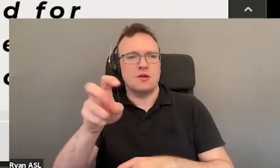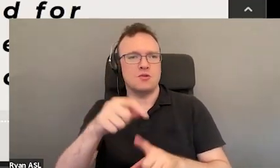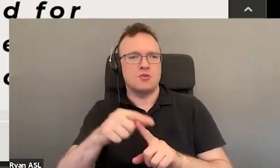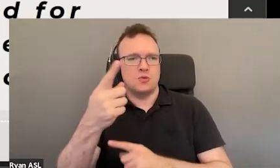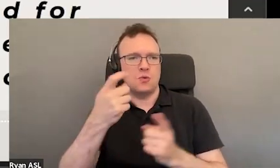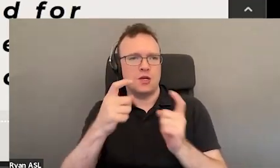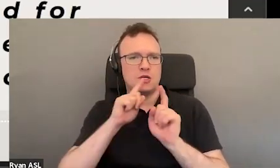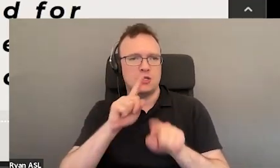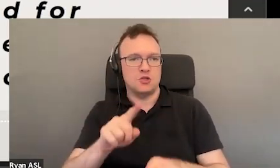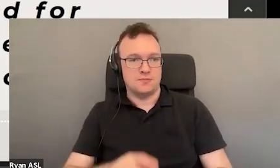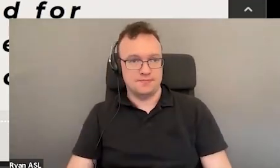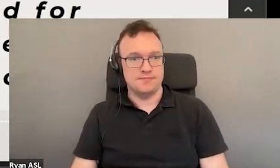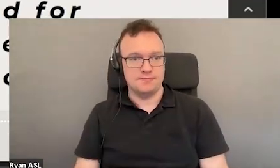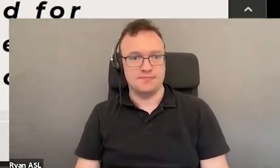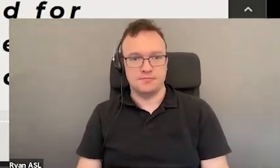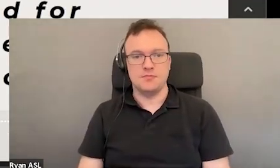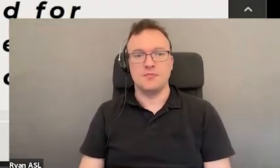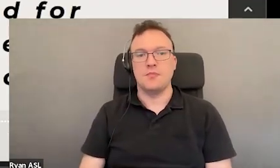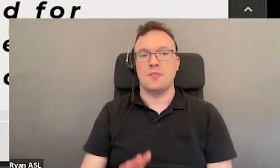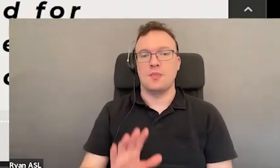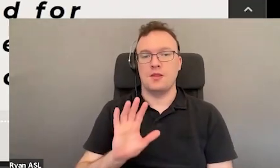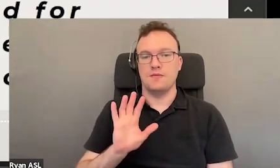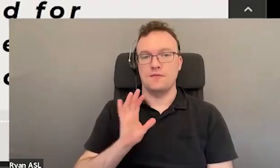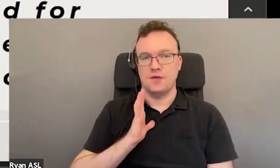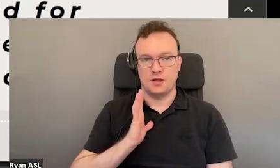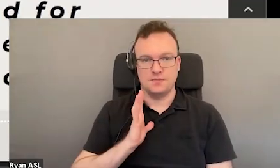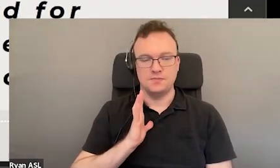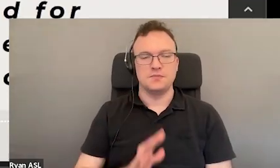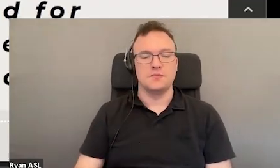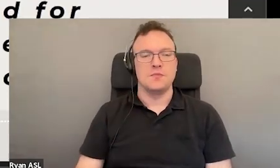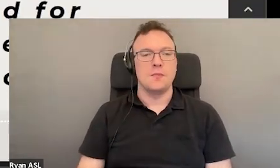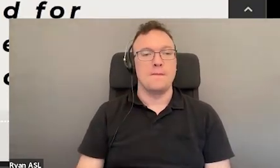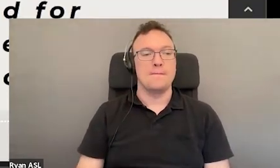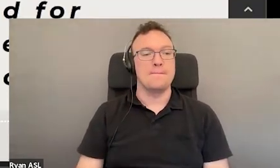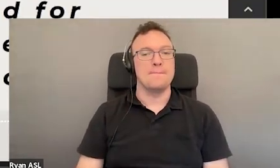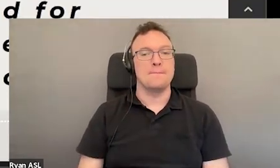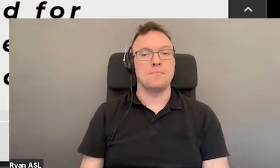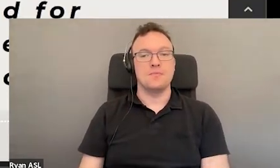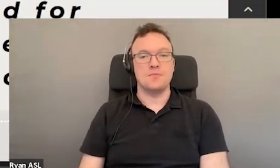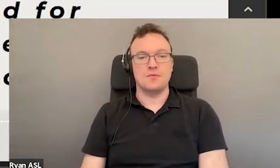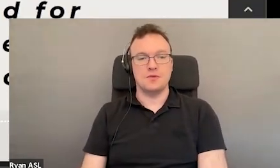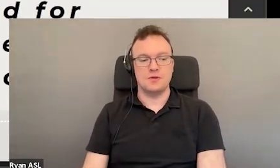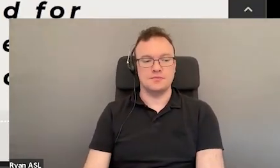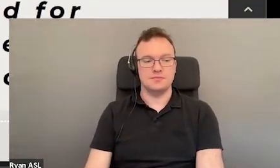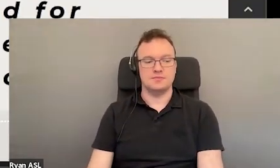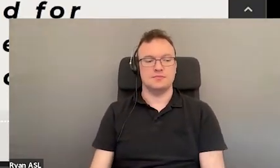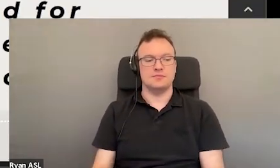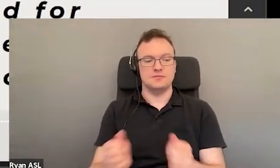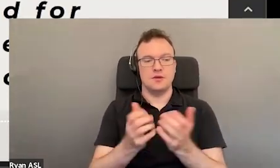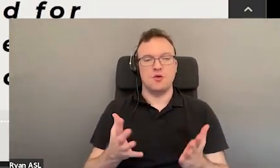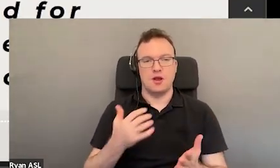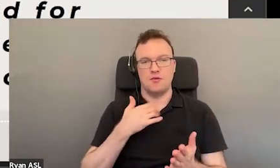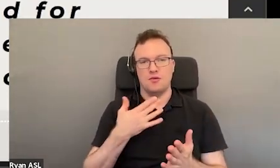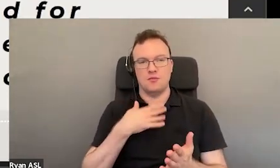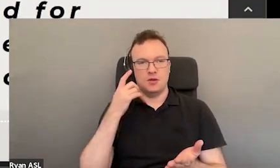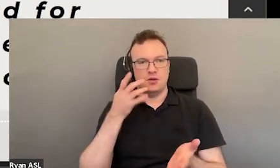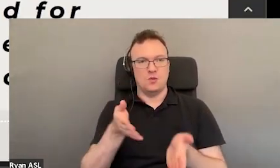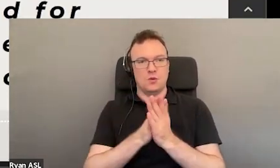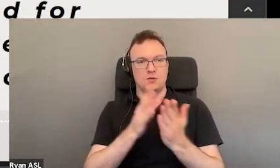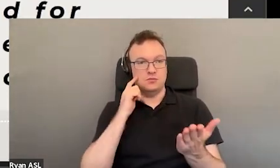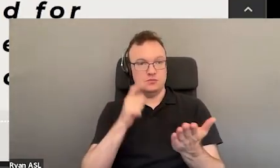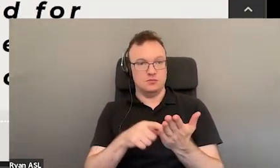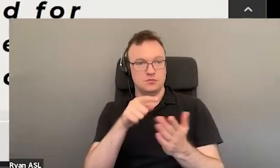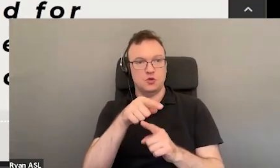Q&A. Perfect. Okay. So everyone does have I will call your attention. You do